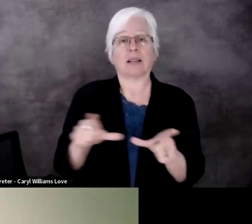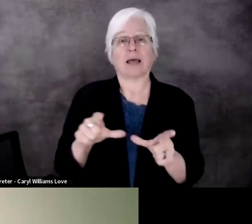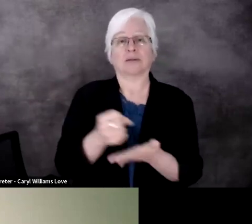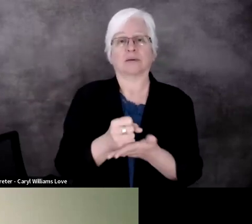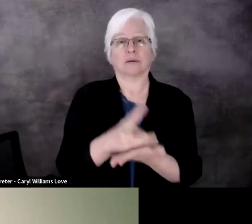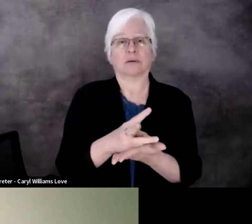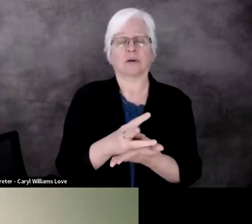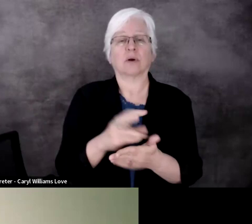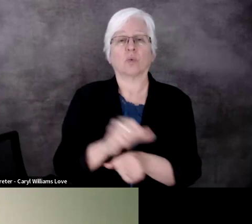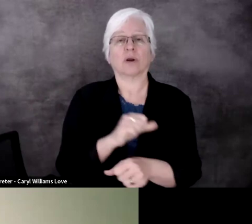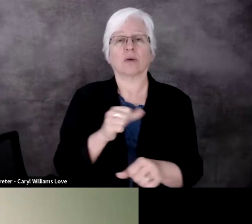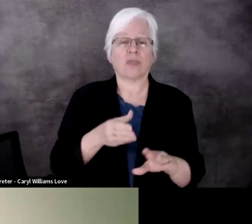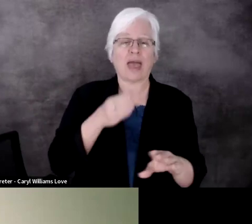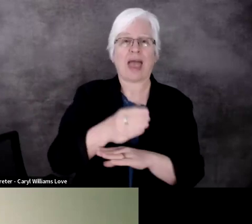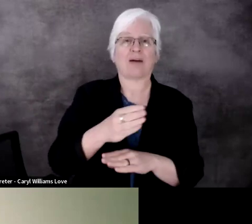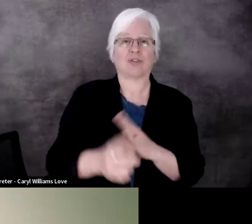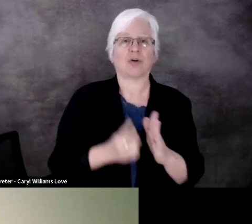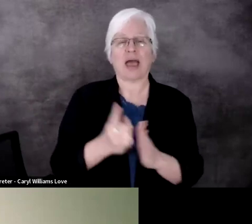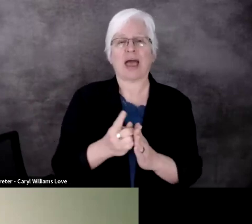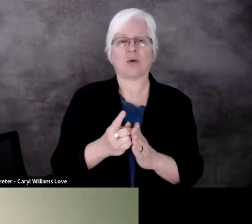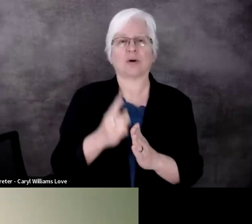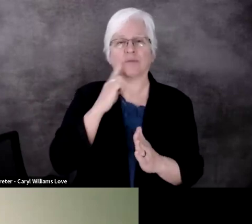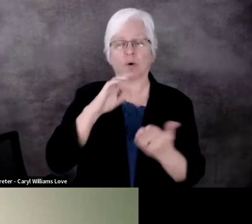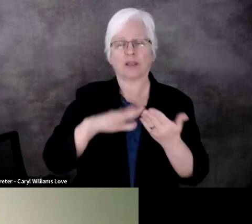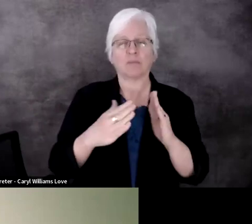after-hours crisis system for a community mental health agency.